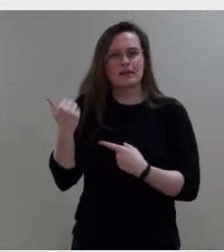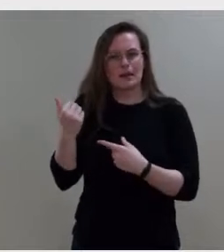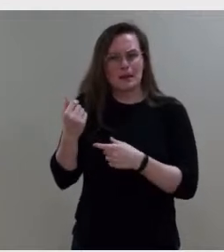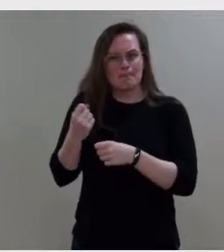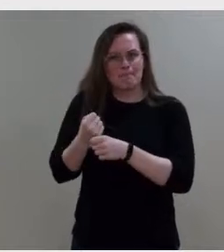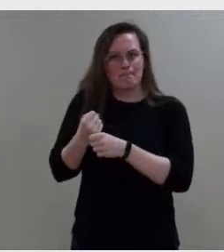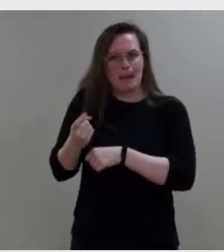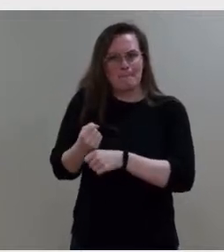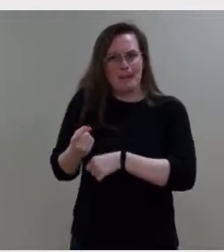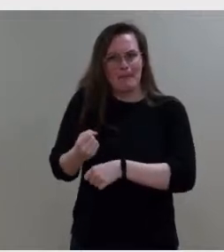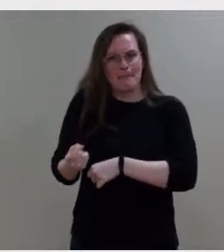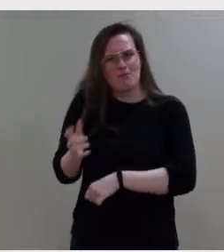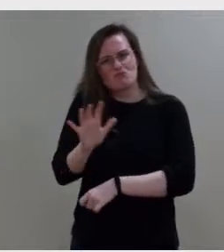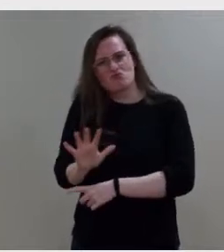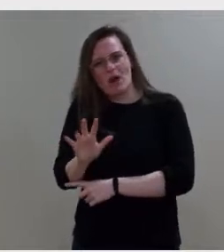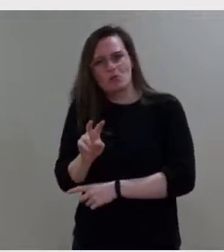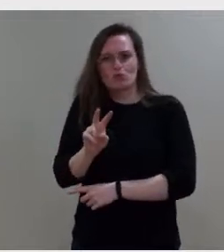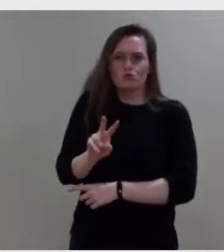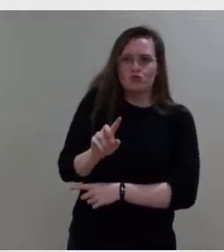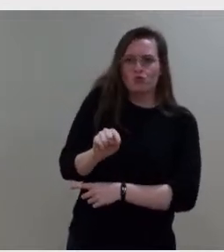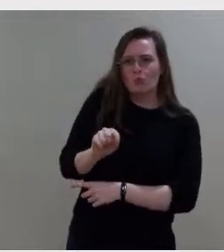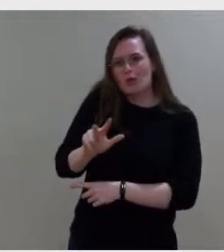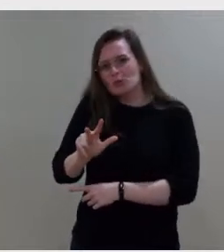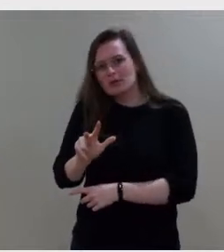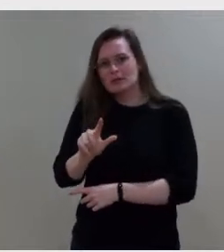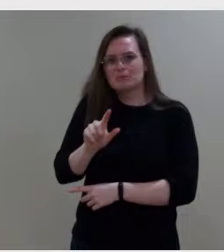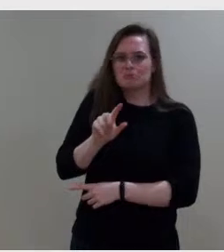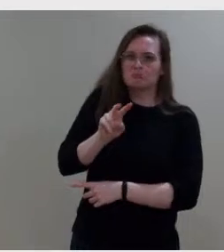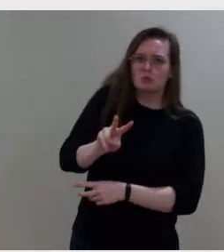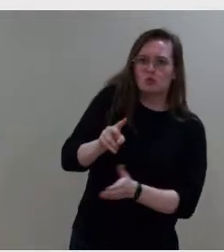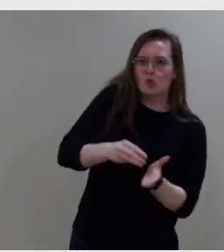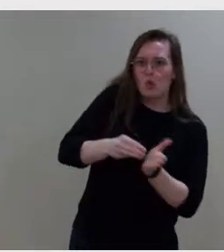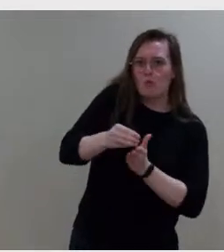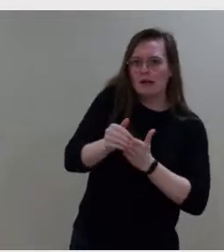around $2 to $2.3 million a year.